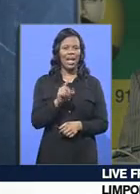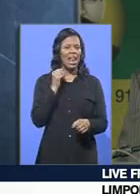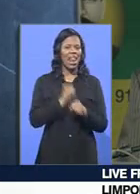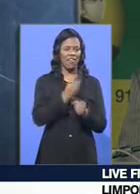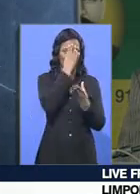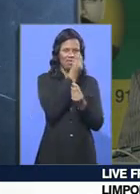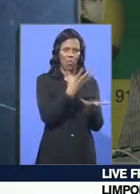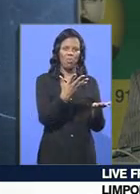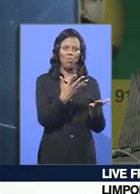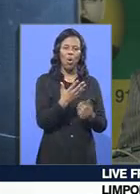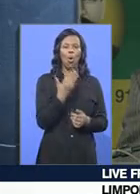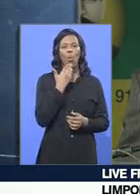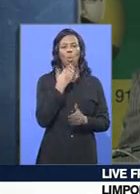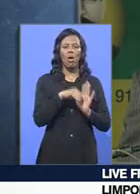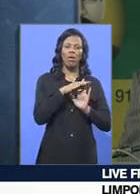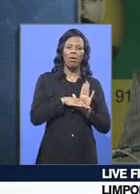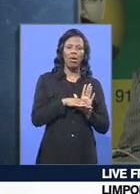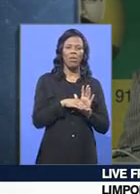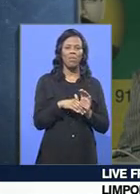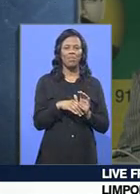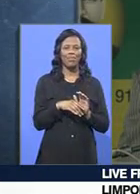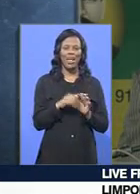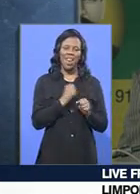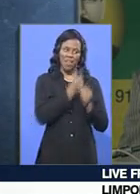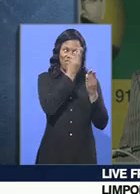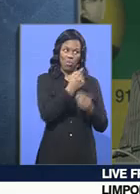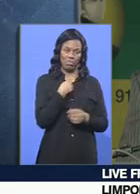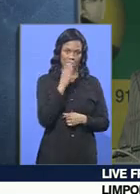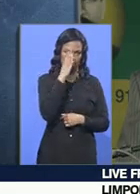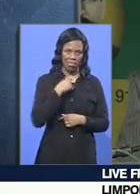without consulting the director of the program.